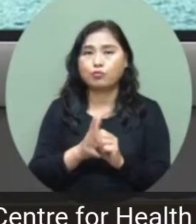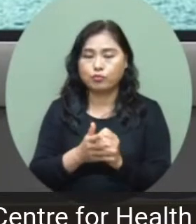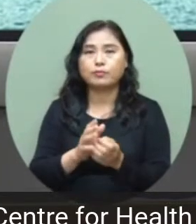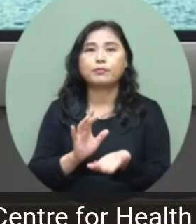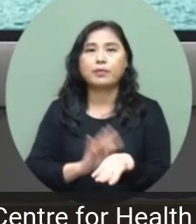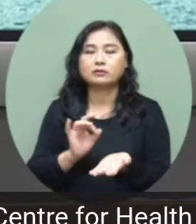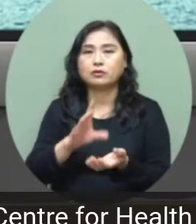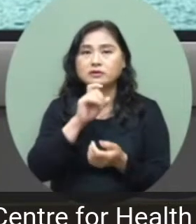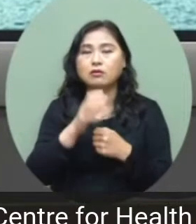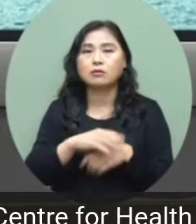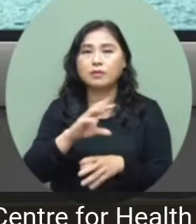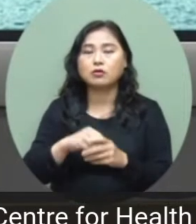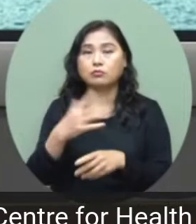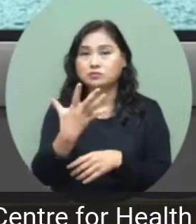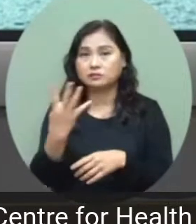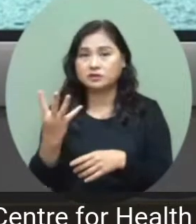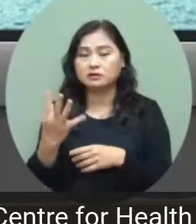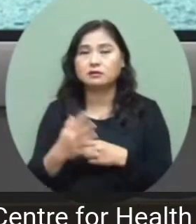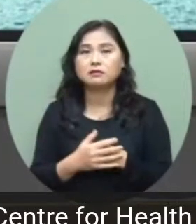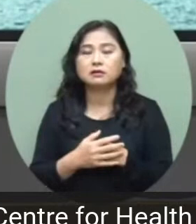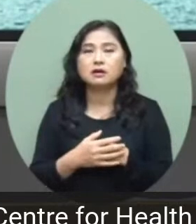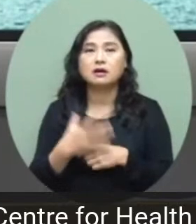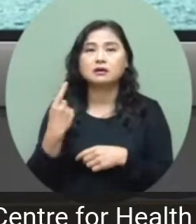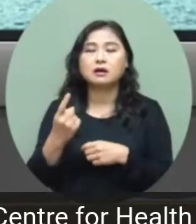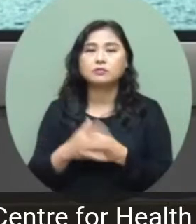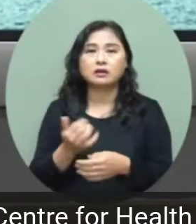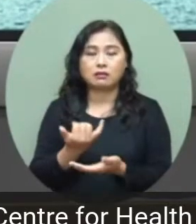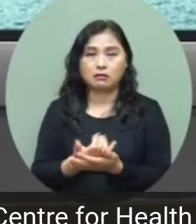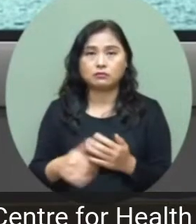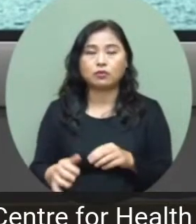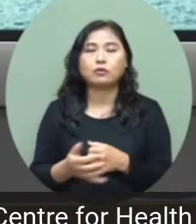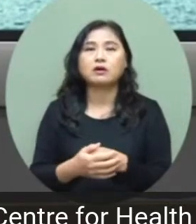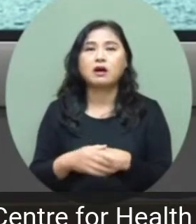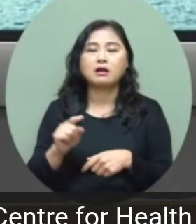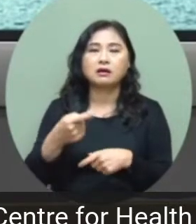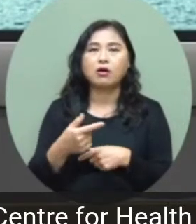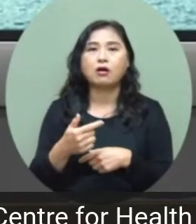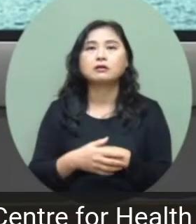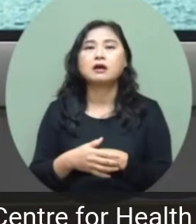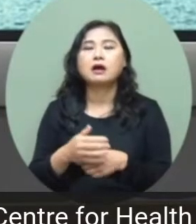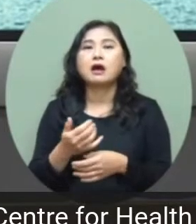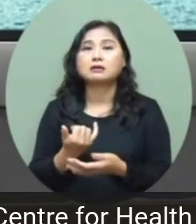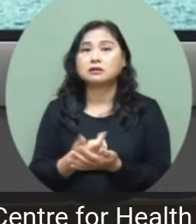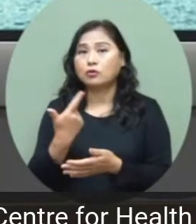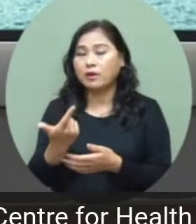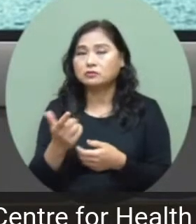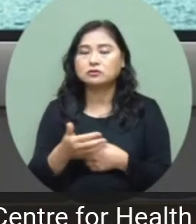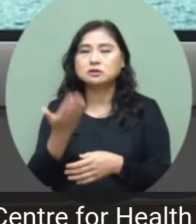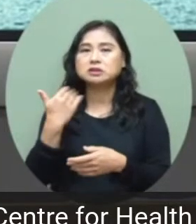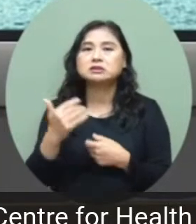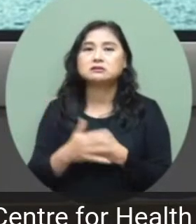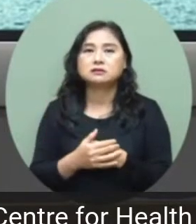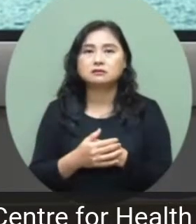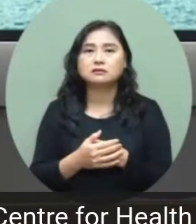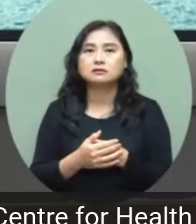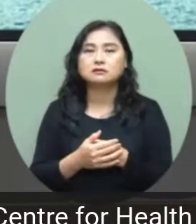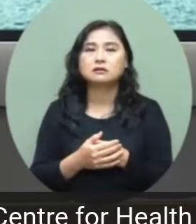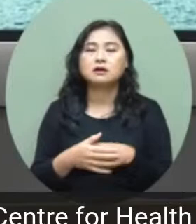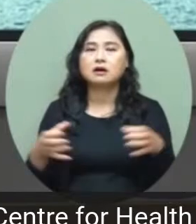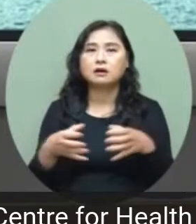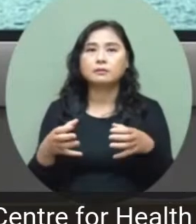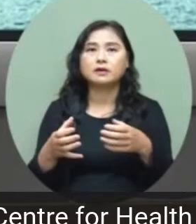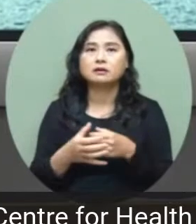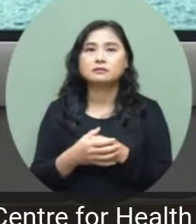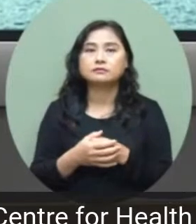COVID results. 54 of them are death case yesterday, and 8 are